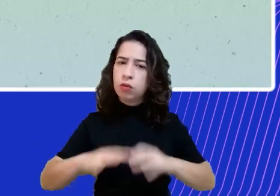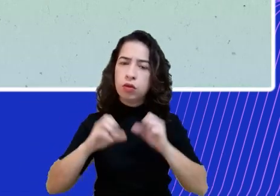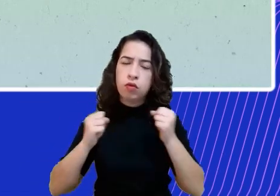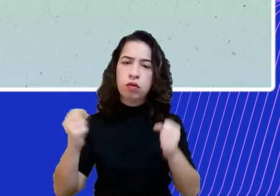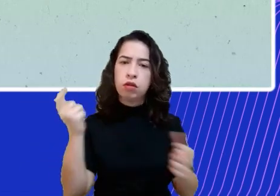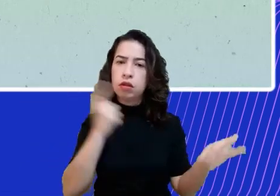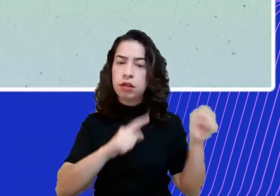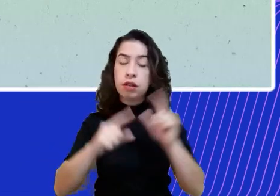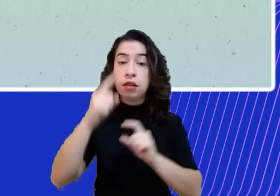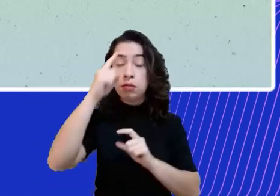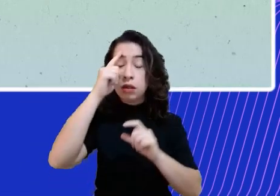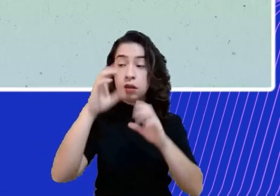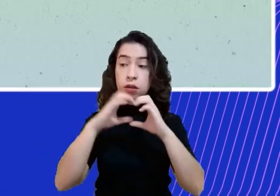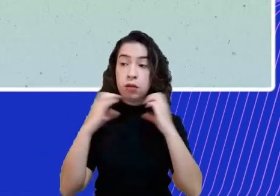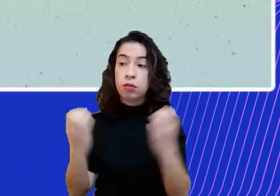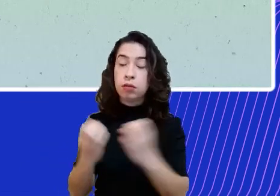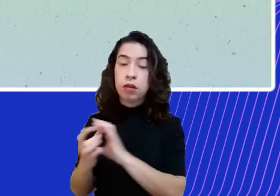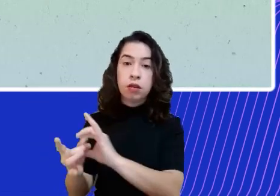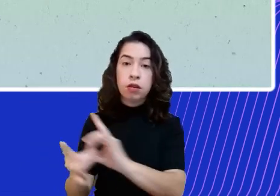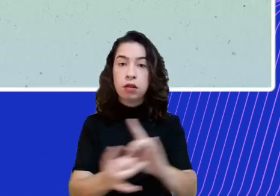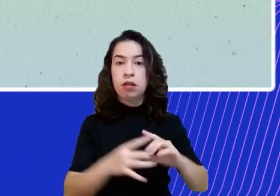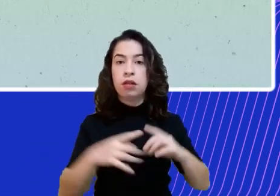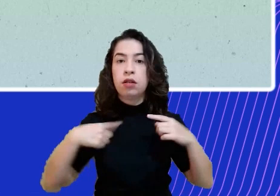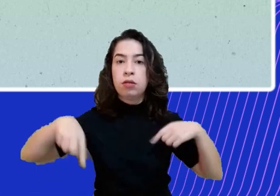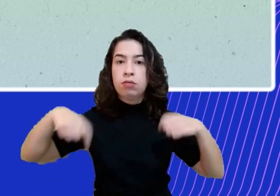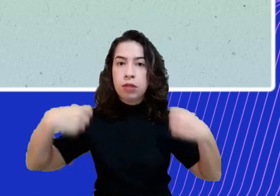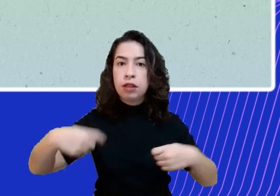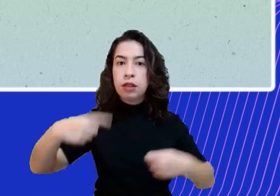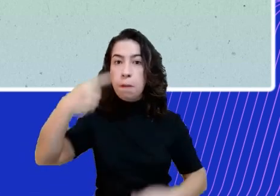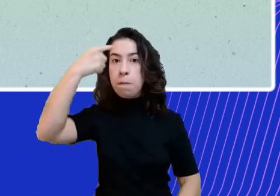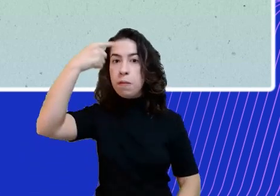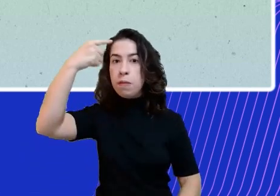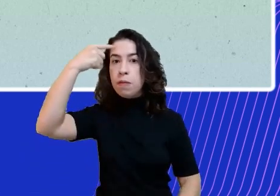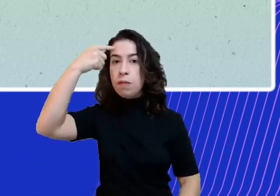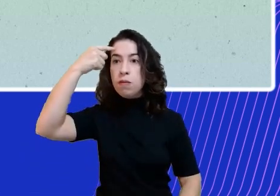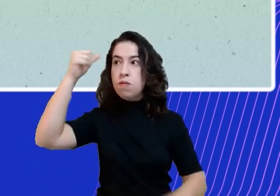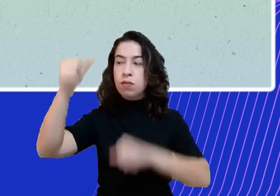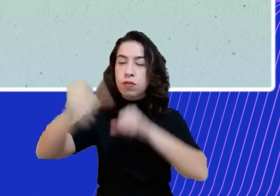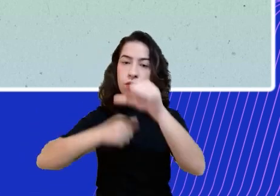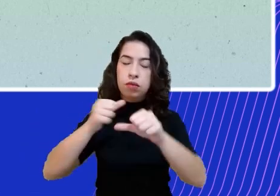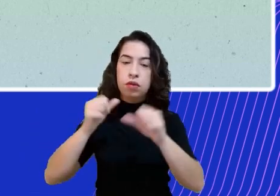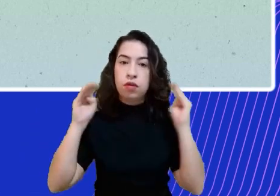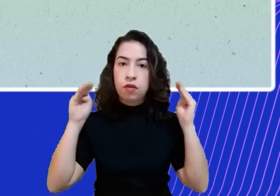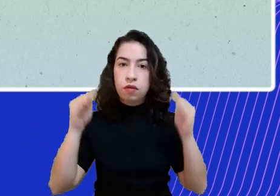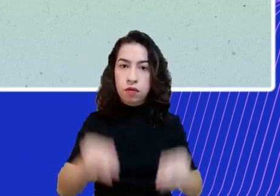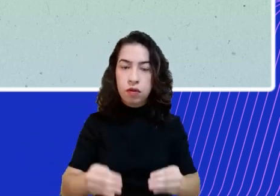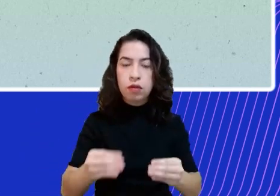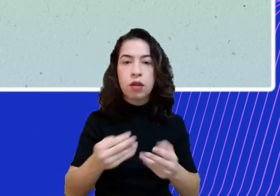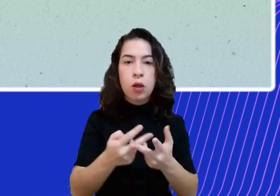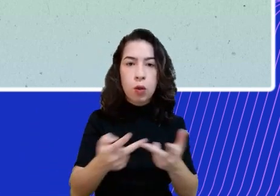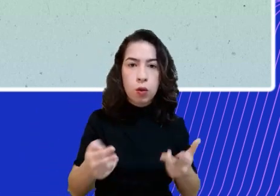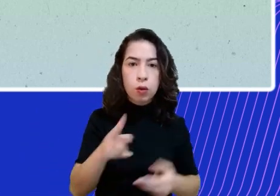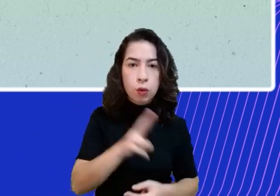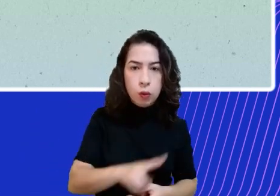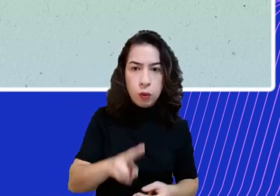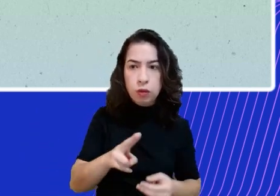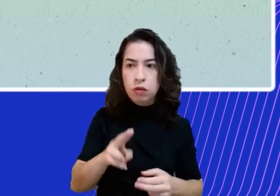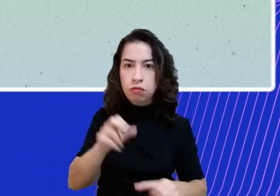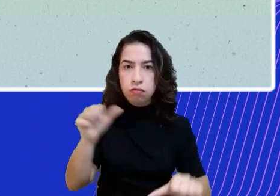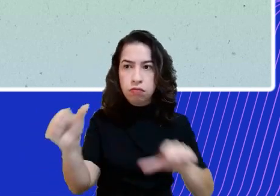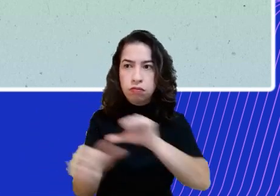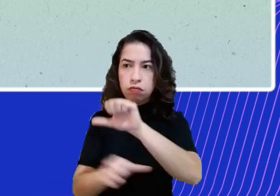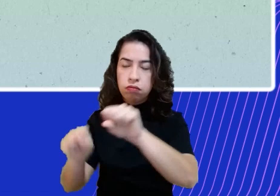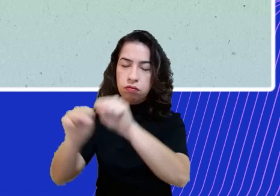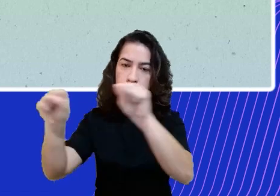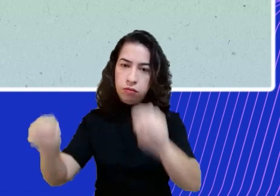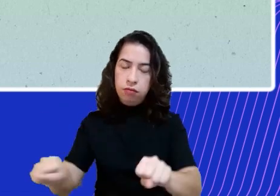community, think that we need to change the paradigm that's focused on the consumer for one that's for the system.